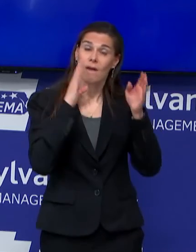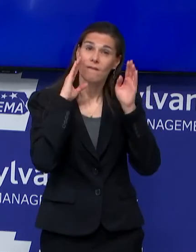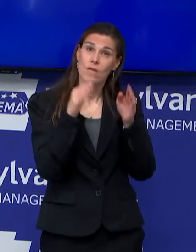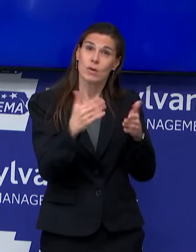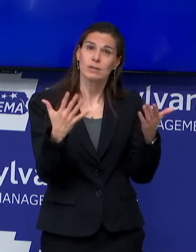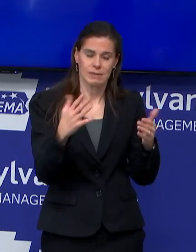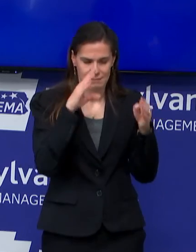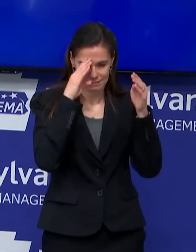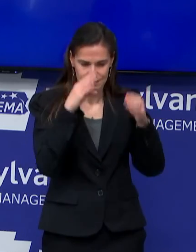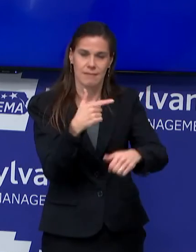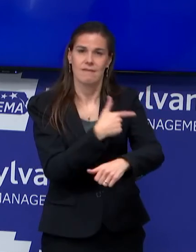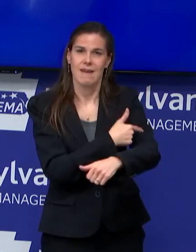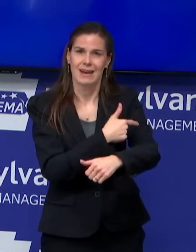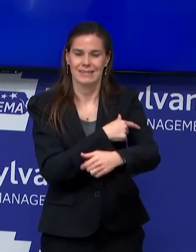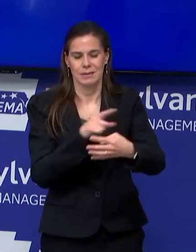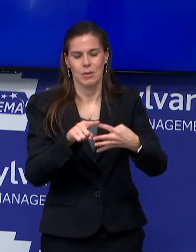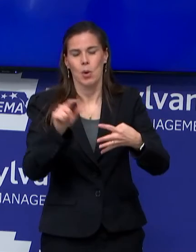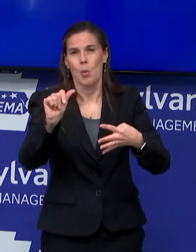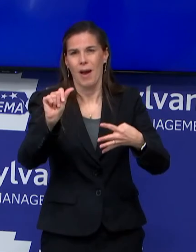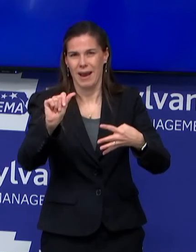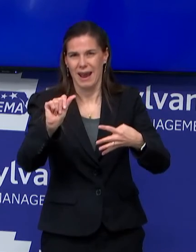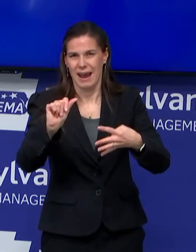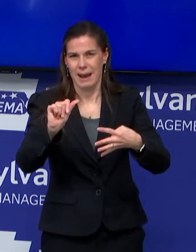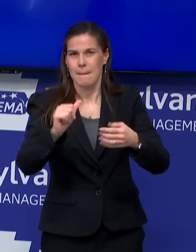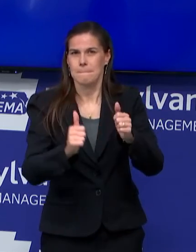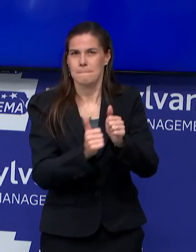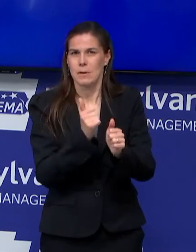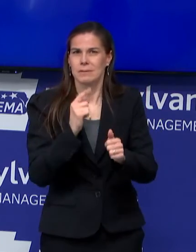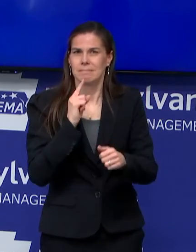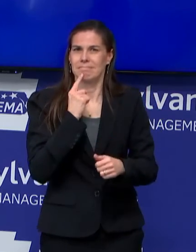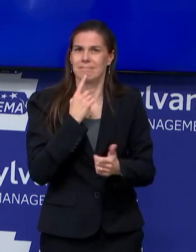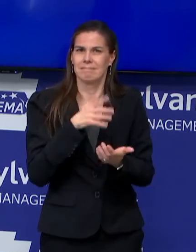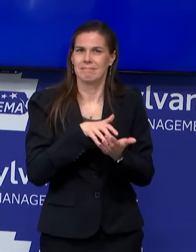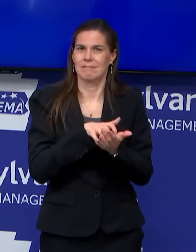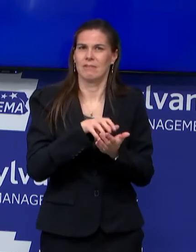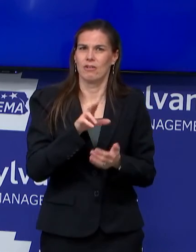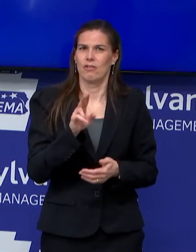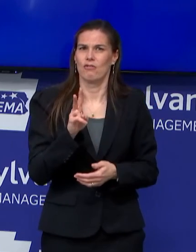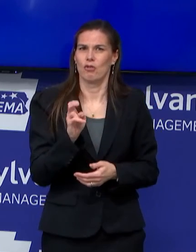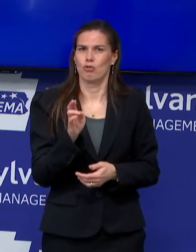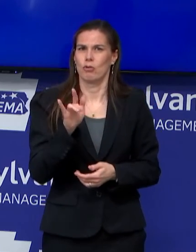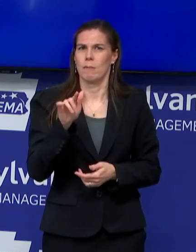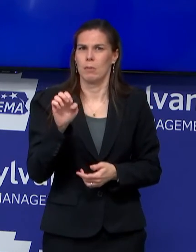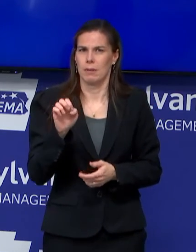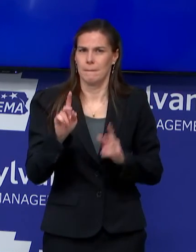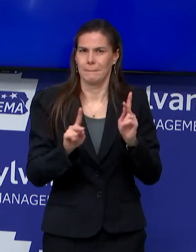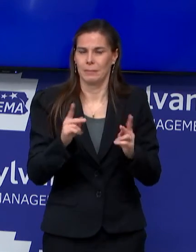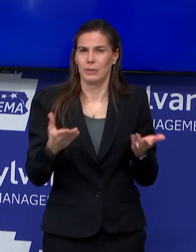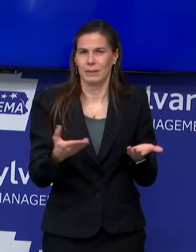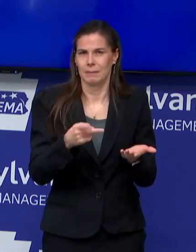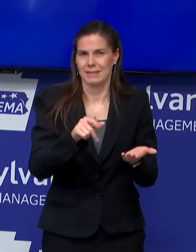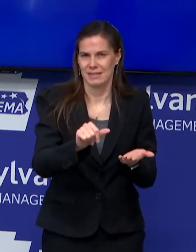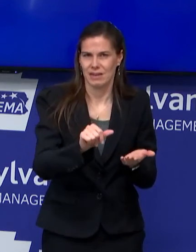on vaccinating the most vulnerable citizens of Pennsylvania, which are those within our 1A category.